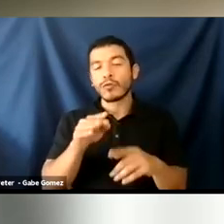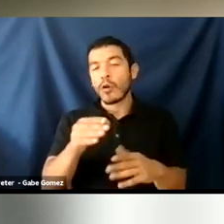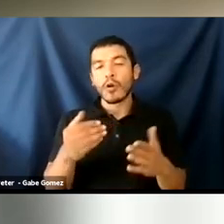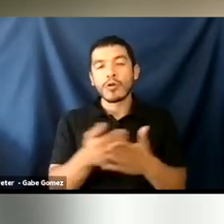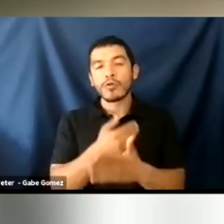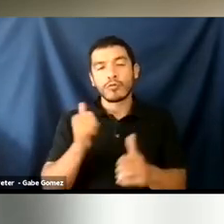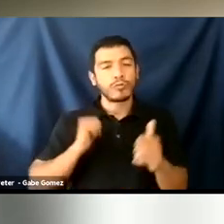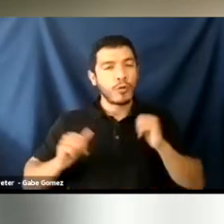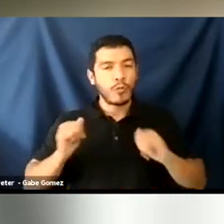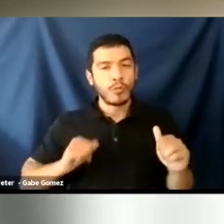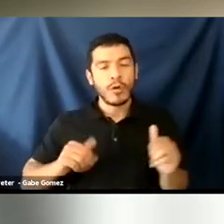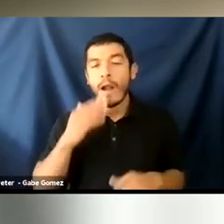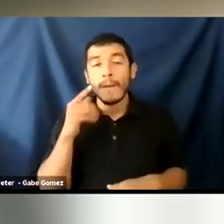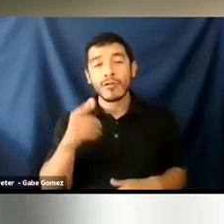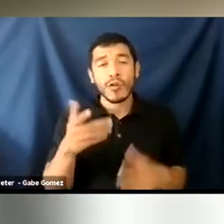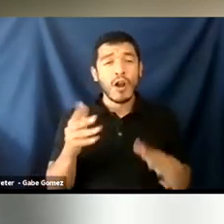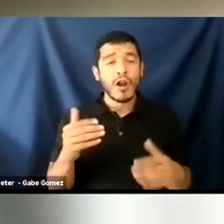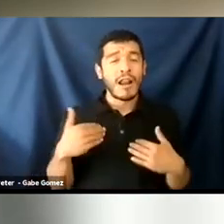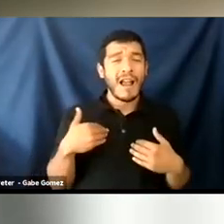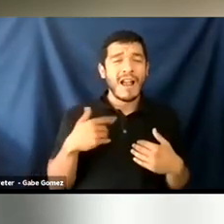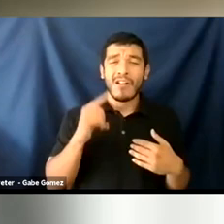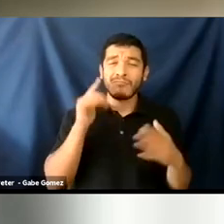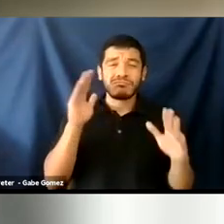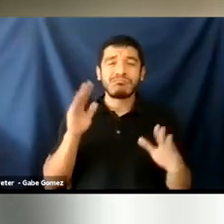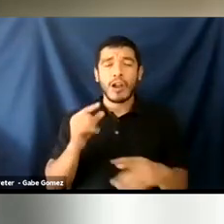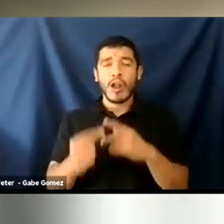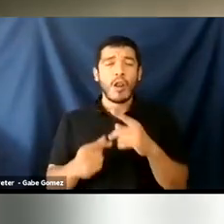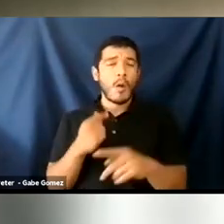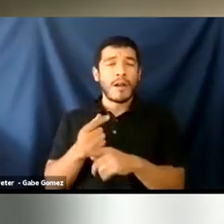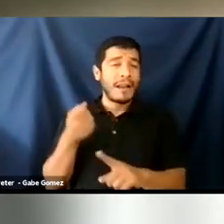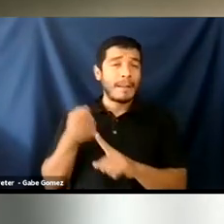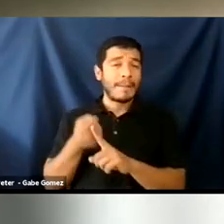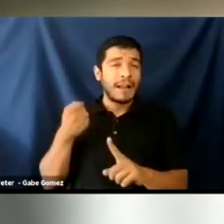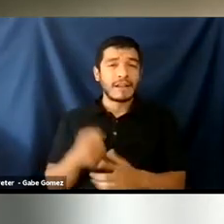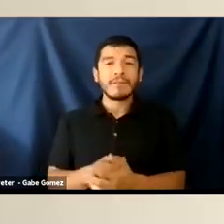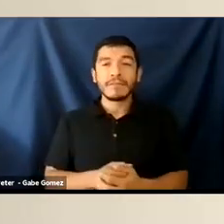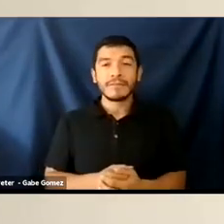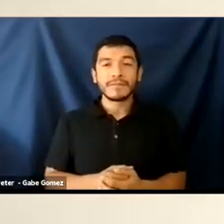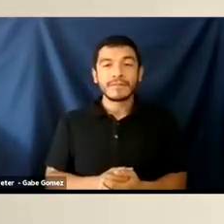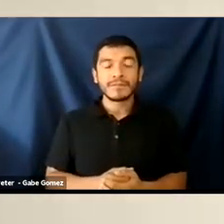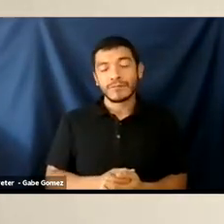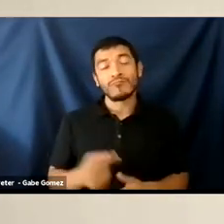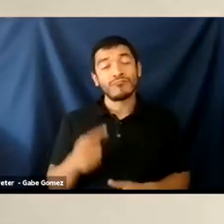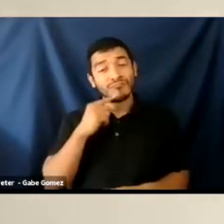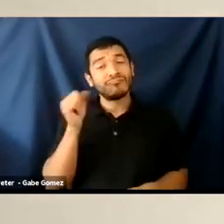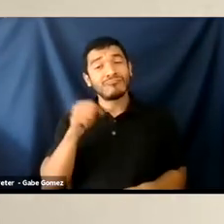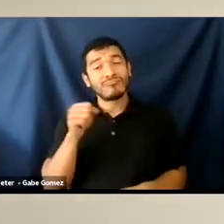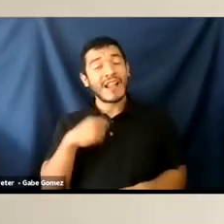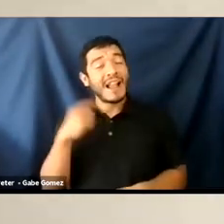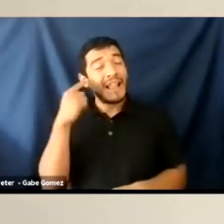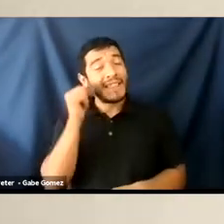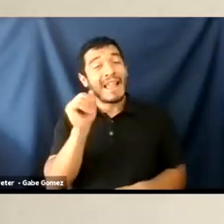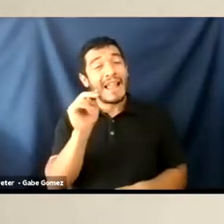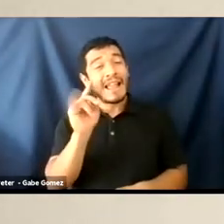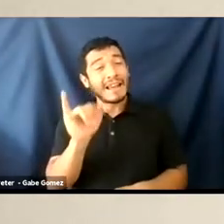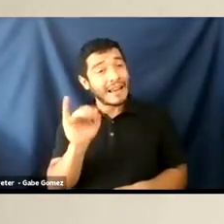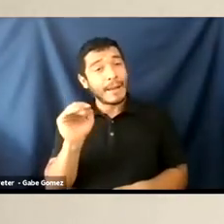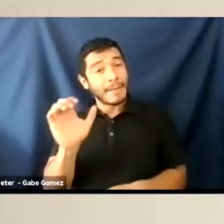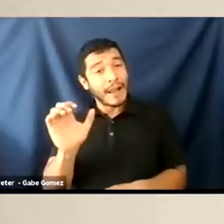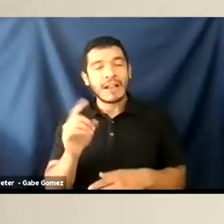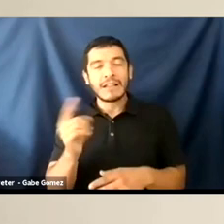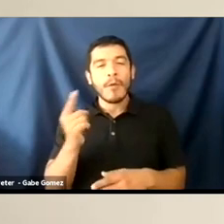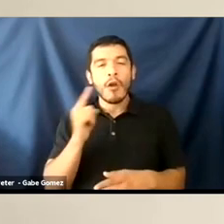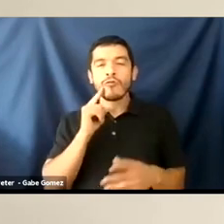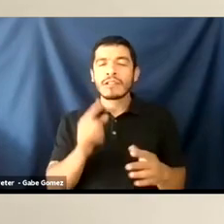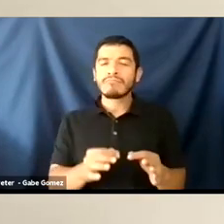into the new show, because you've had a tremendous global impact? Yeah, well, I think Andy Mack was something that was so special